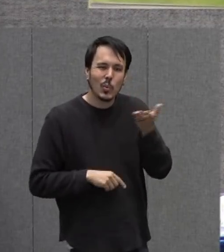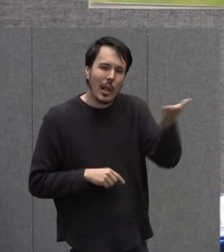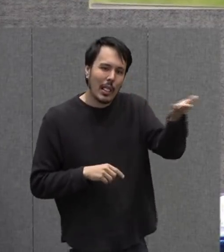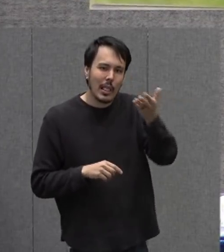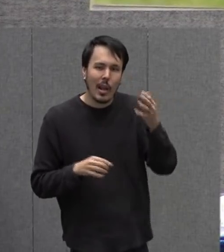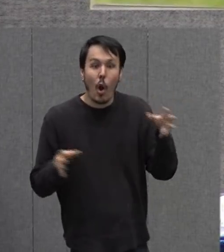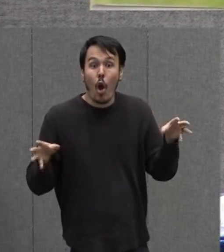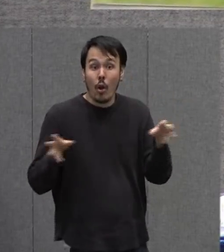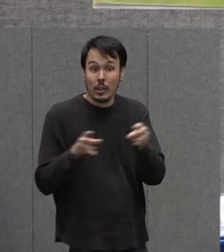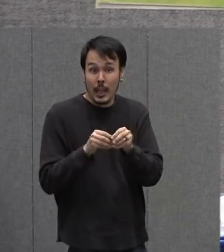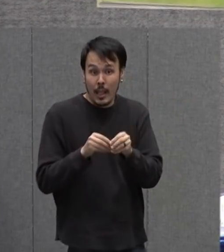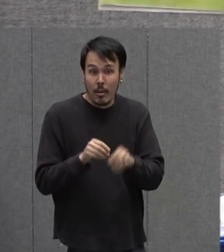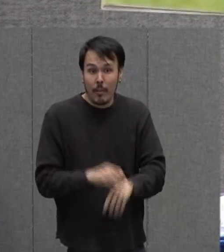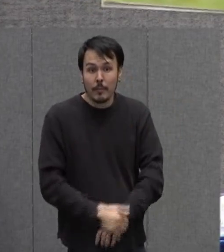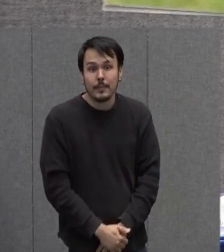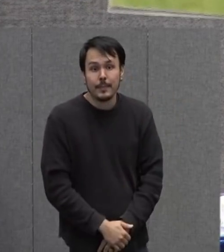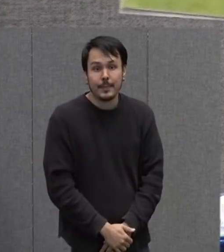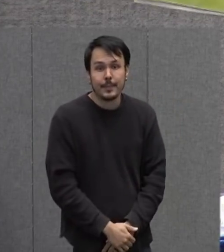all?